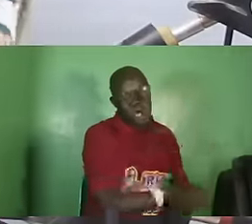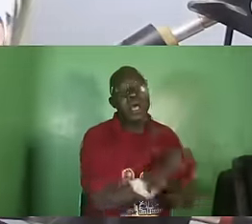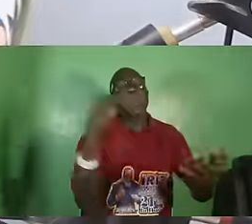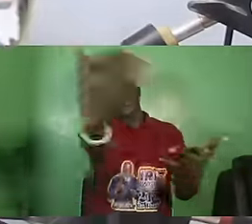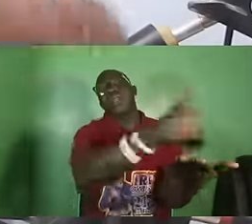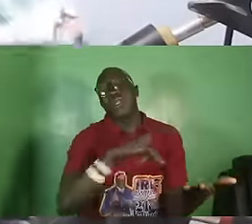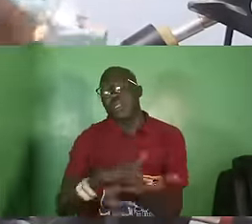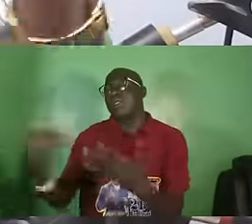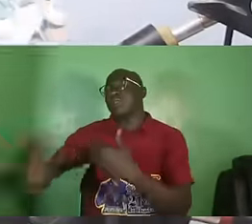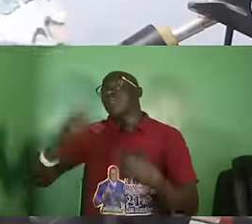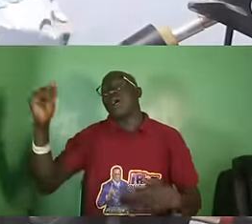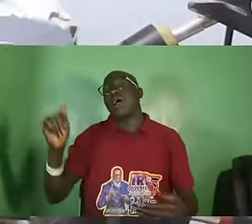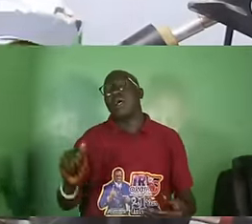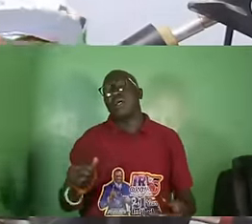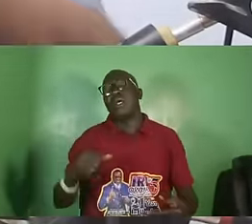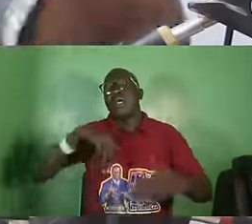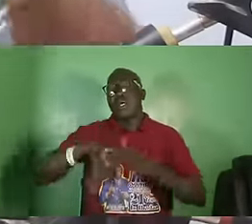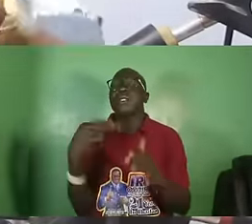bye.